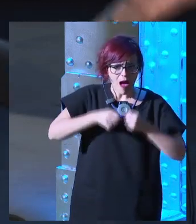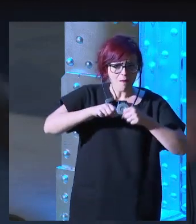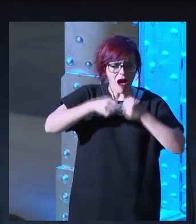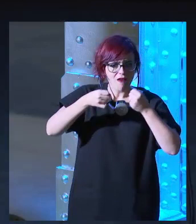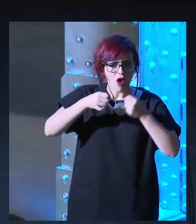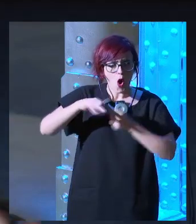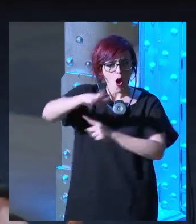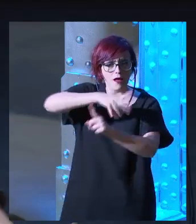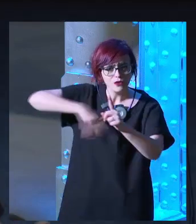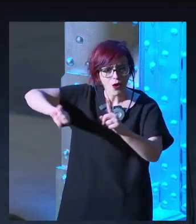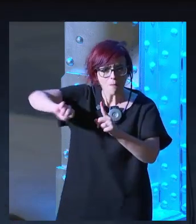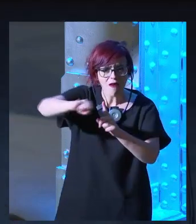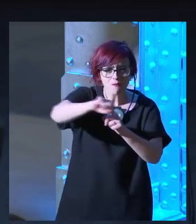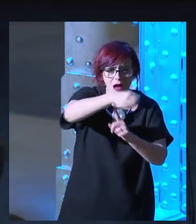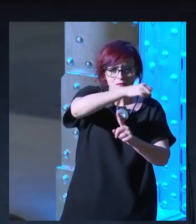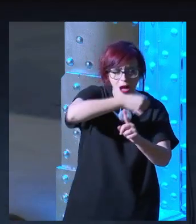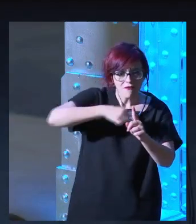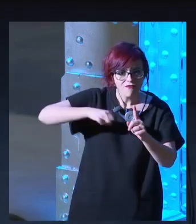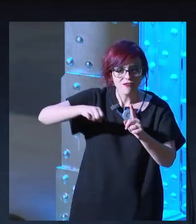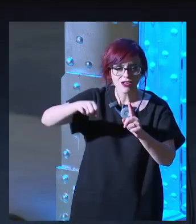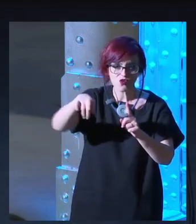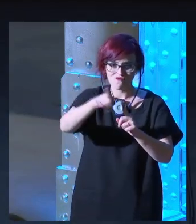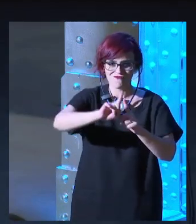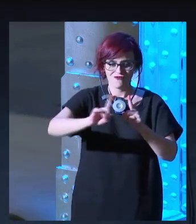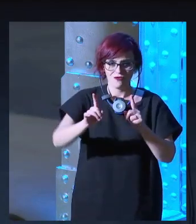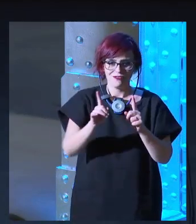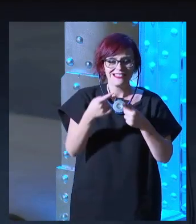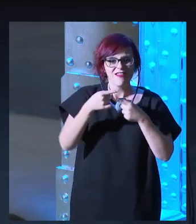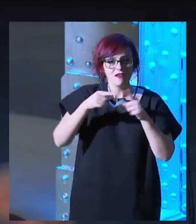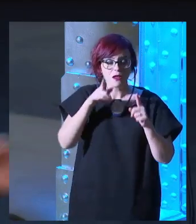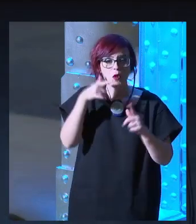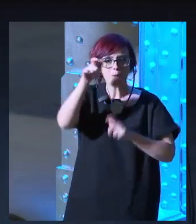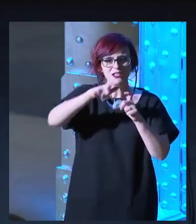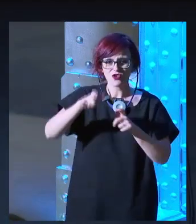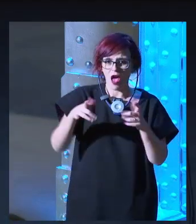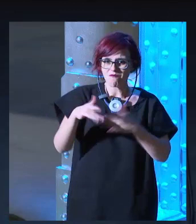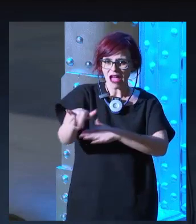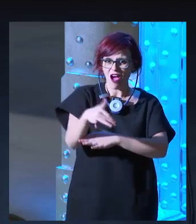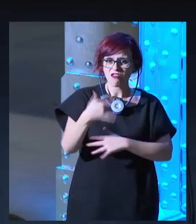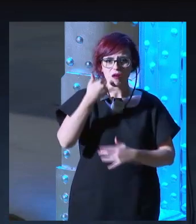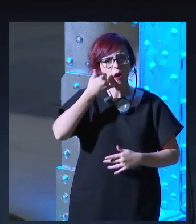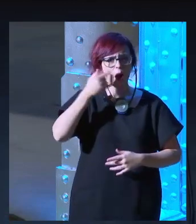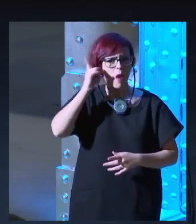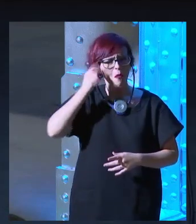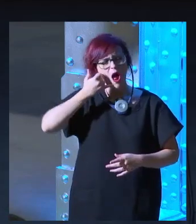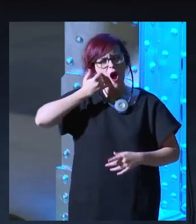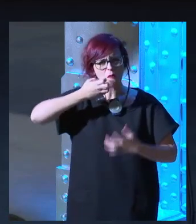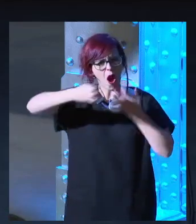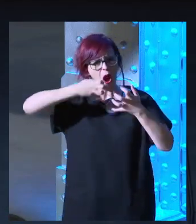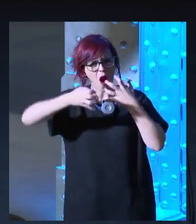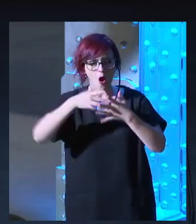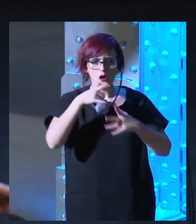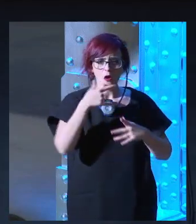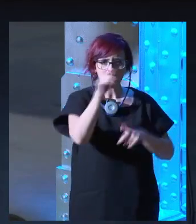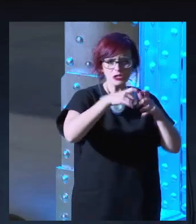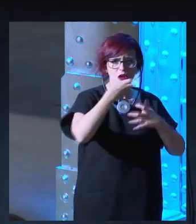shoving past you down the street, you know, yelling into their phones and yelling at you and kicking the dog and shouting at their wives and children.